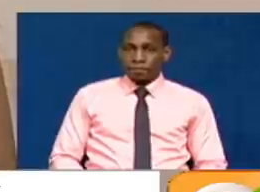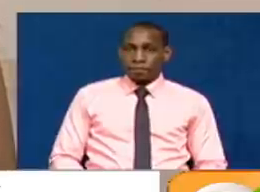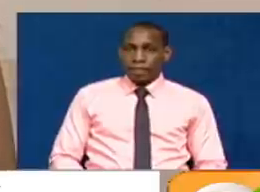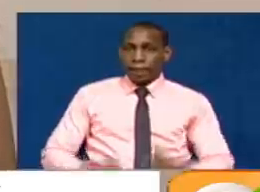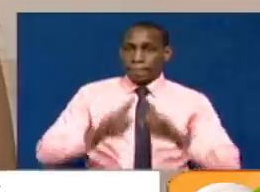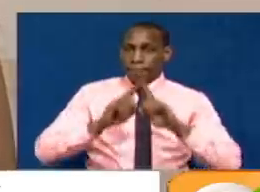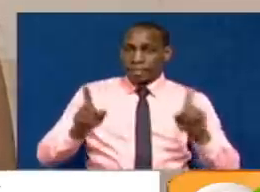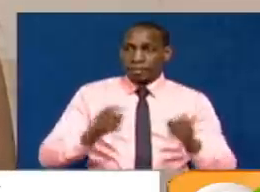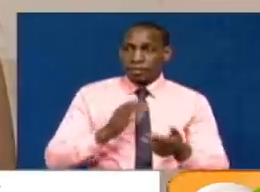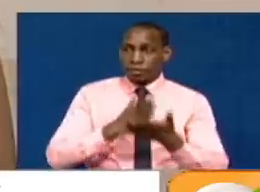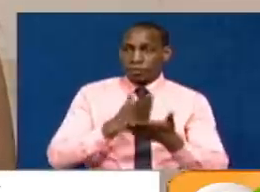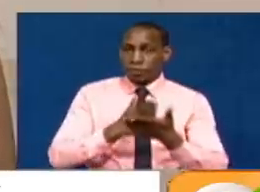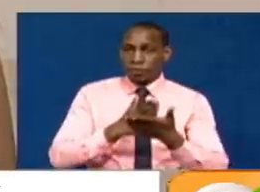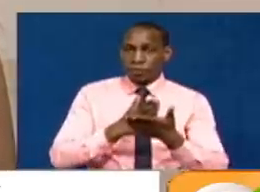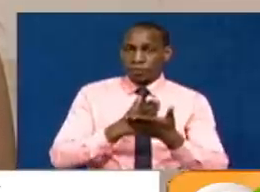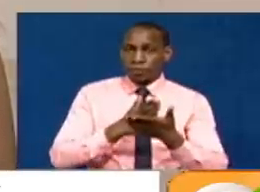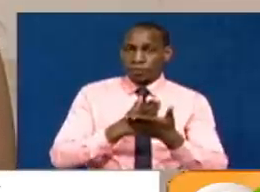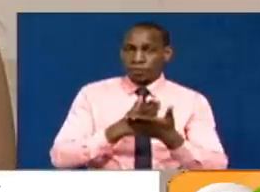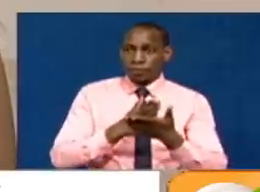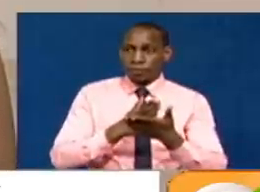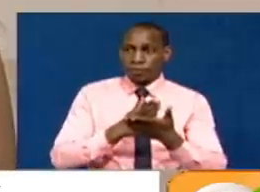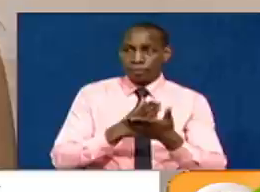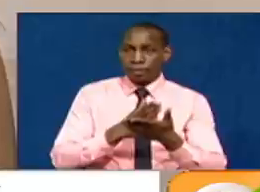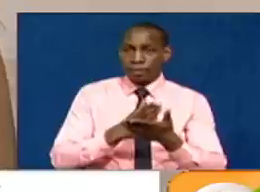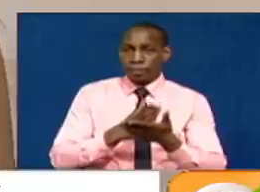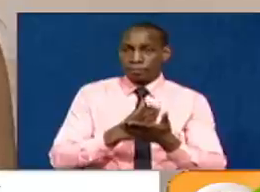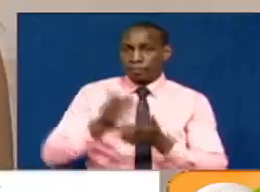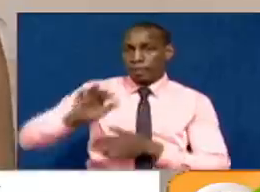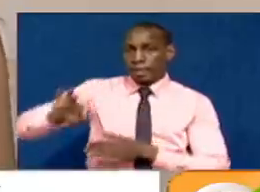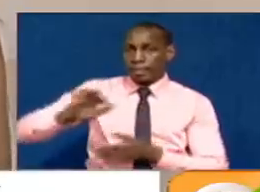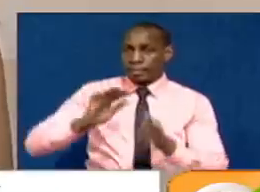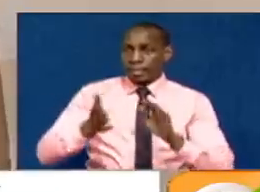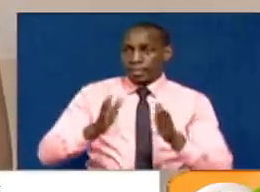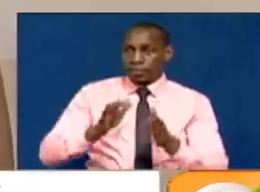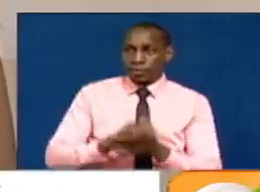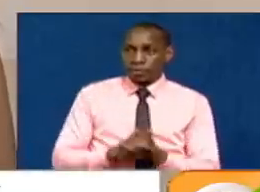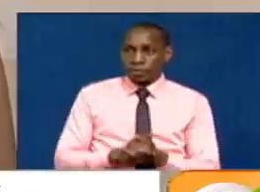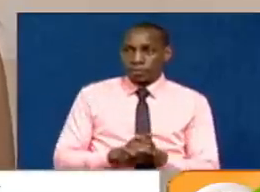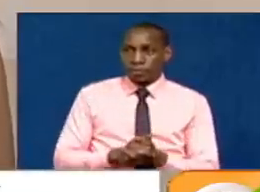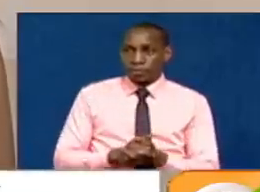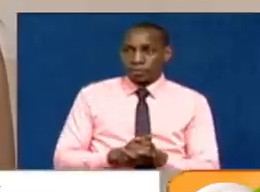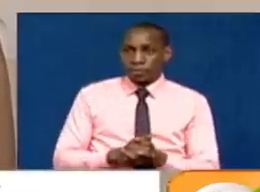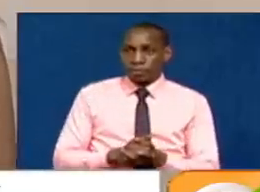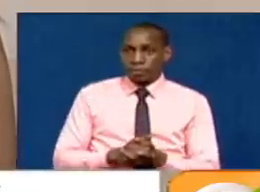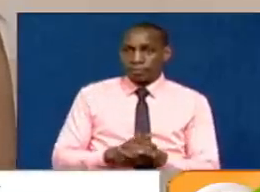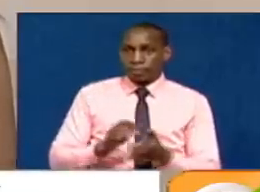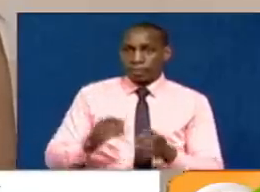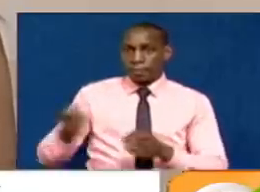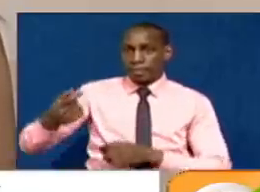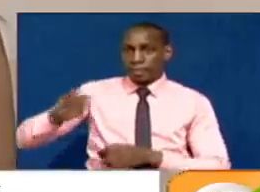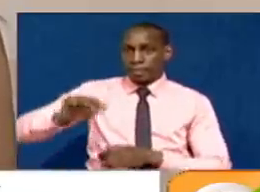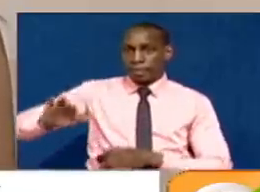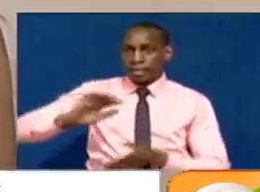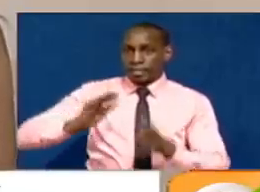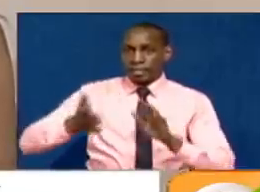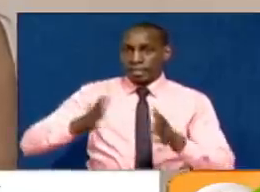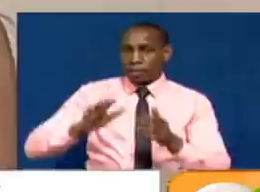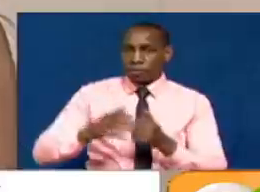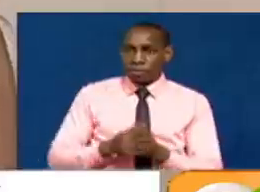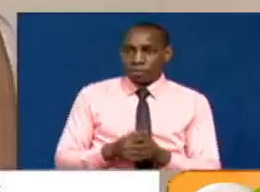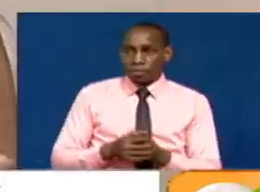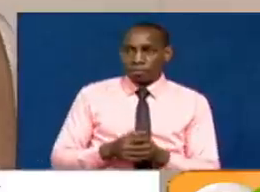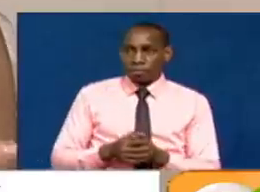but it's definitely going to be one. We have what about? Because October is pretty much over. November, December, January, February,